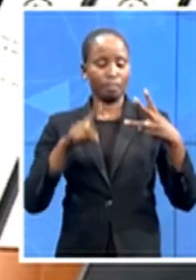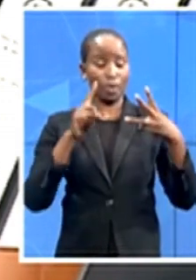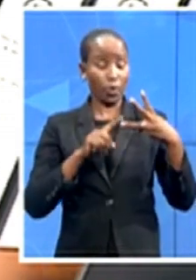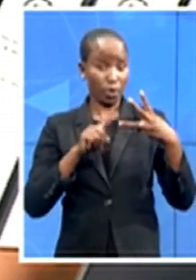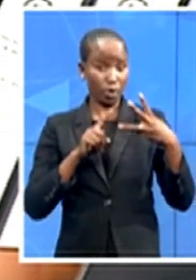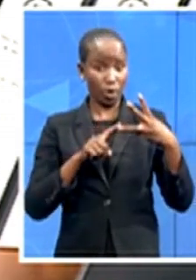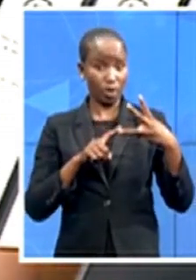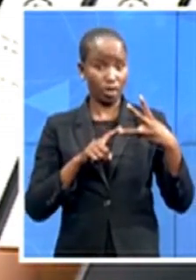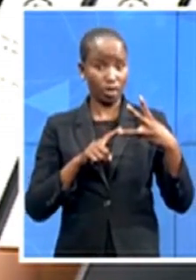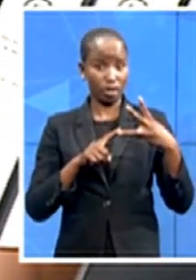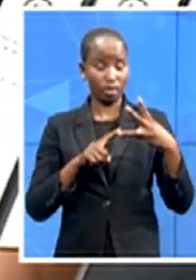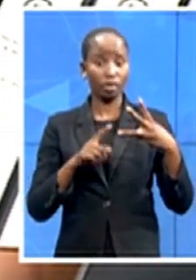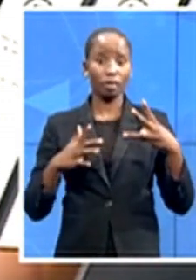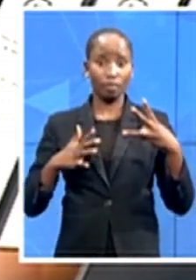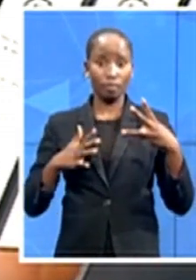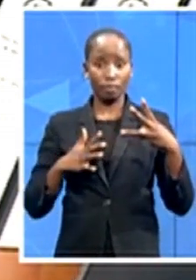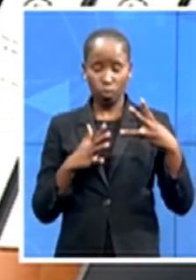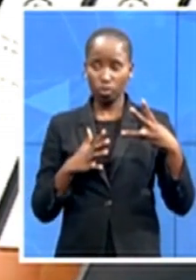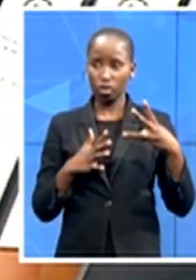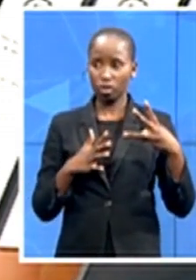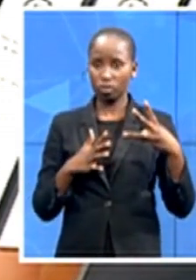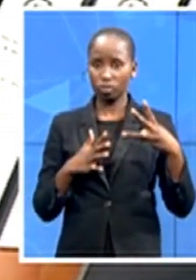abet and just go along.